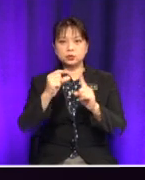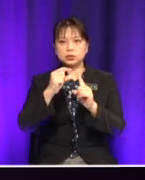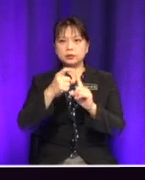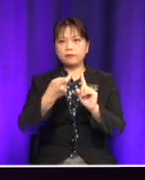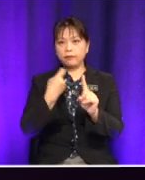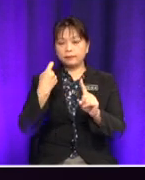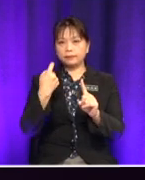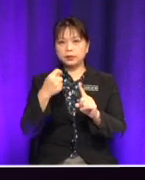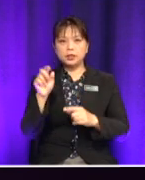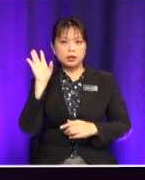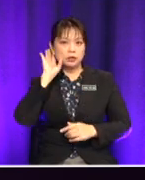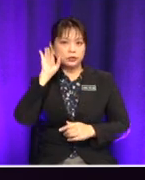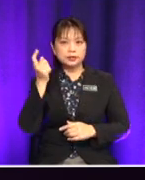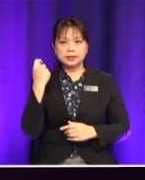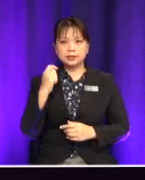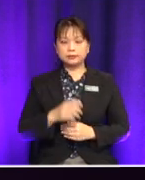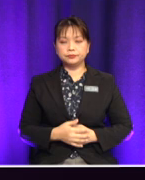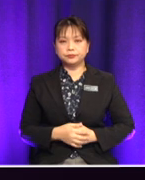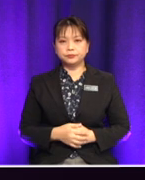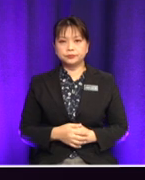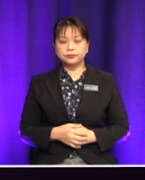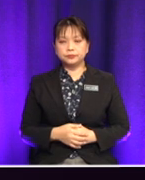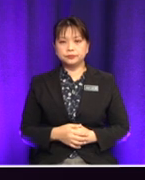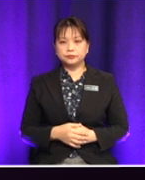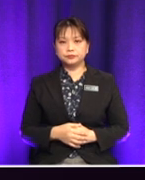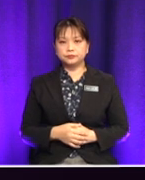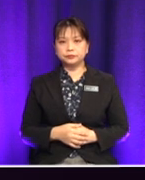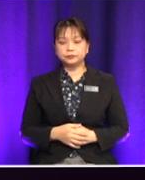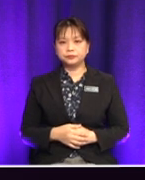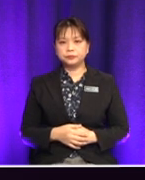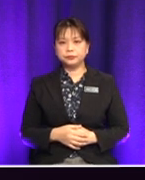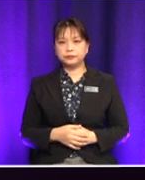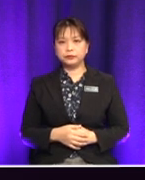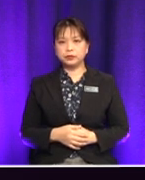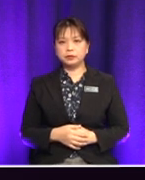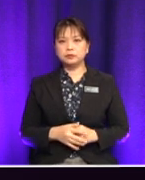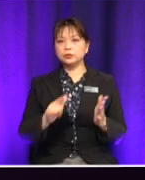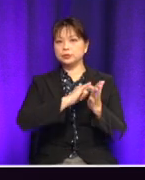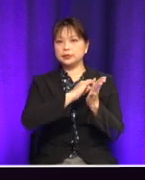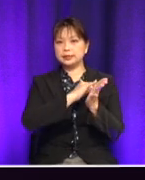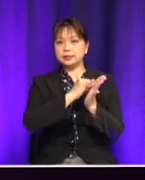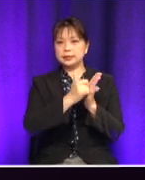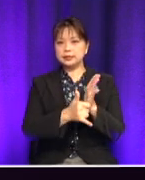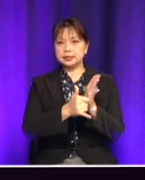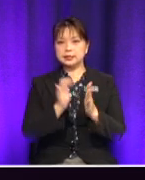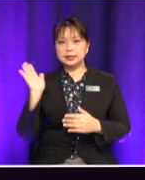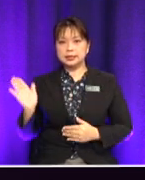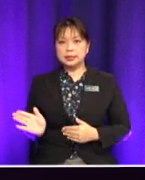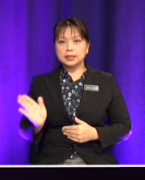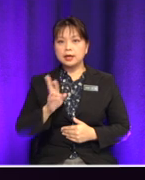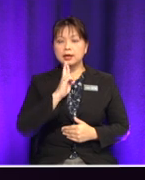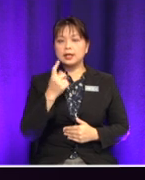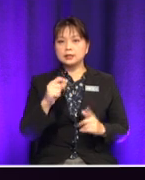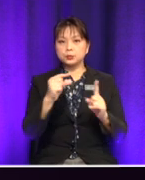at the screen here, girls and boys viewers out there, these are the words that you heard from the audio. Chat inbox,